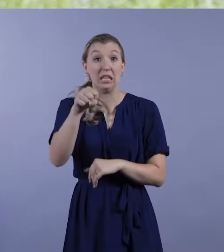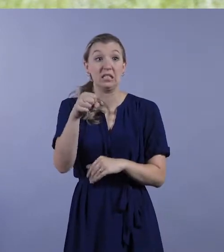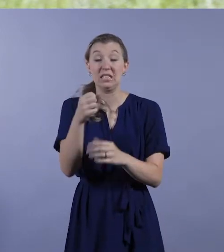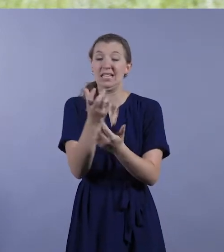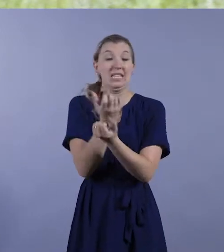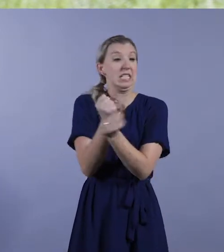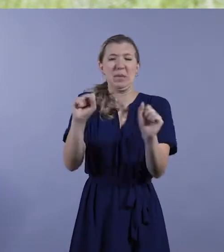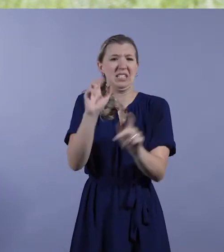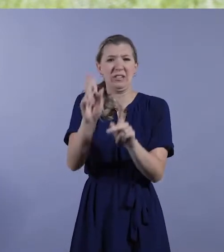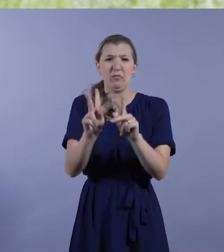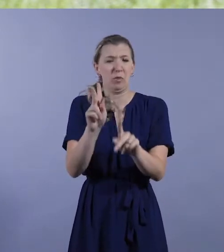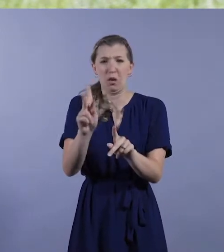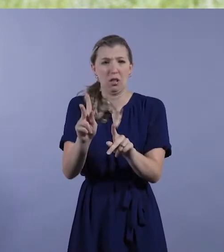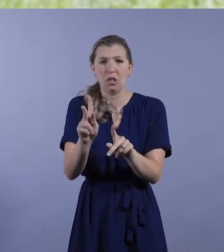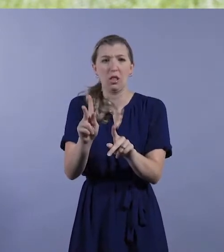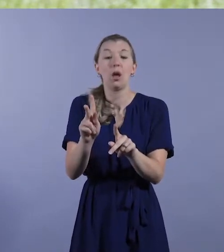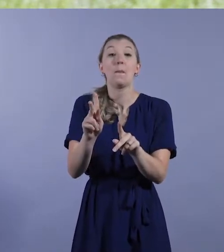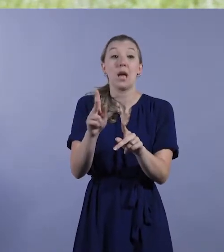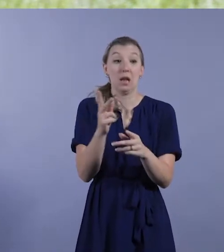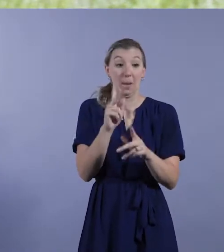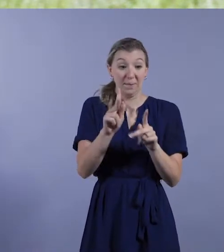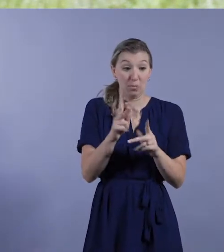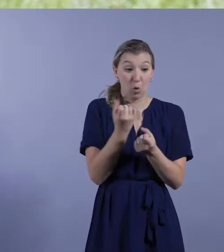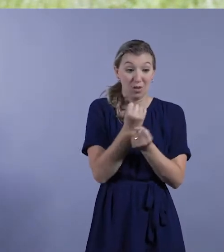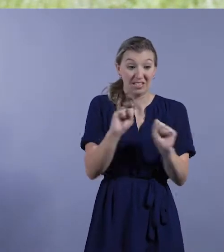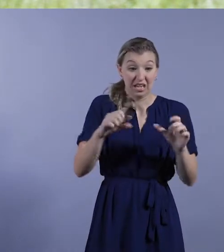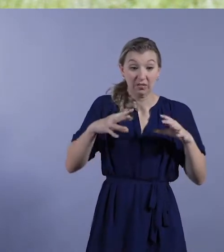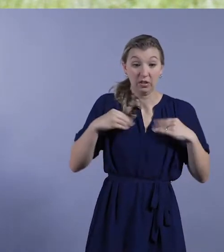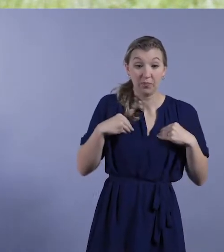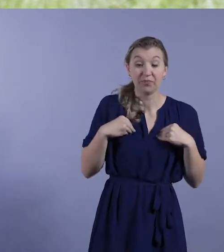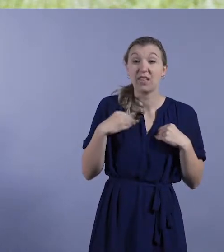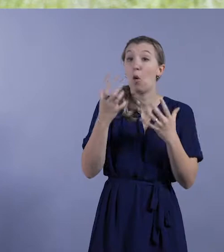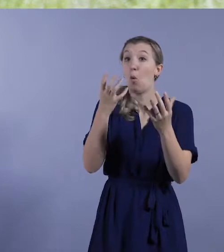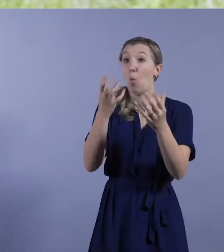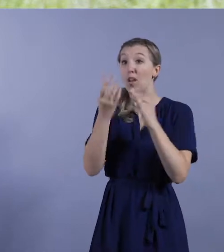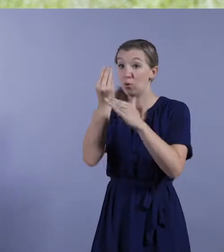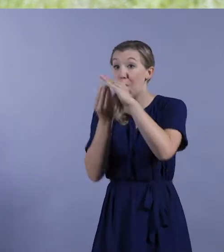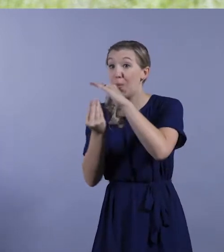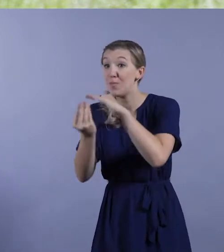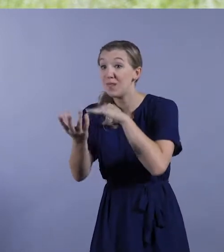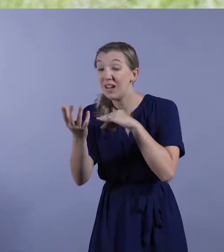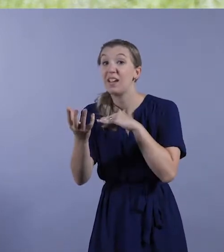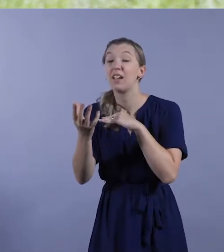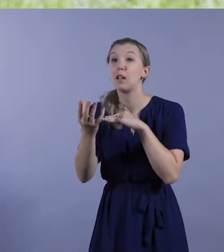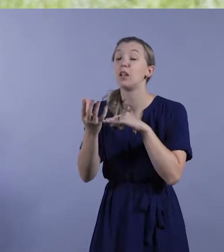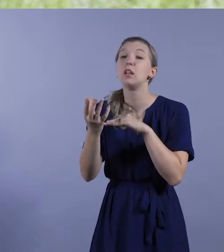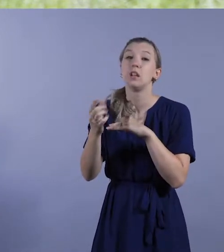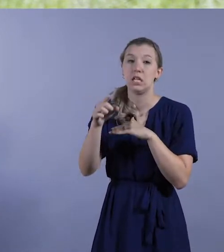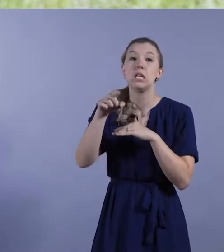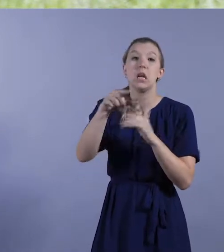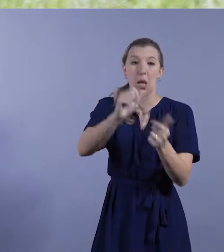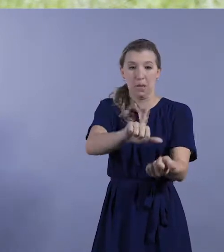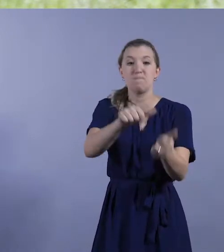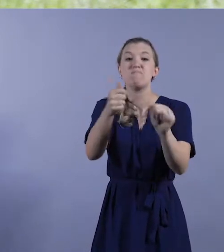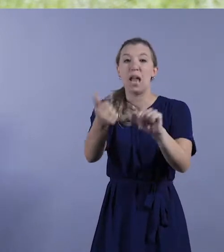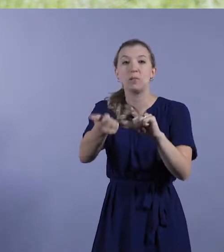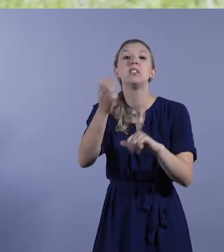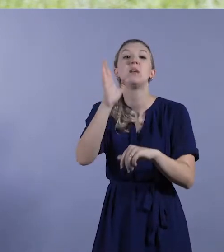people, but people who have been saved and seek to live their life in obedience do take this